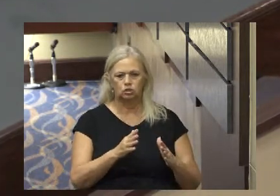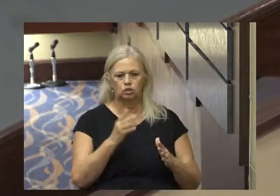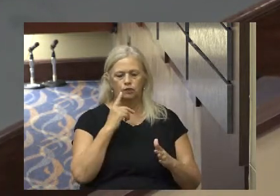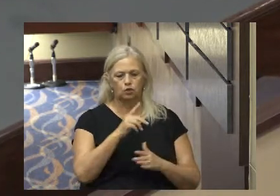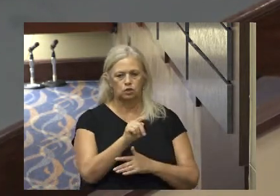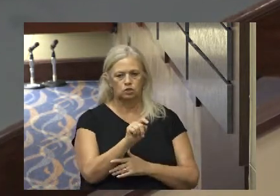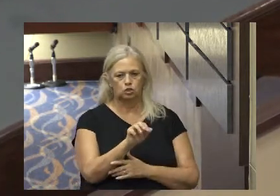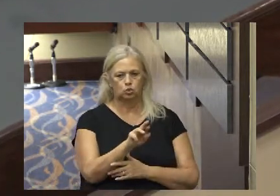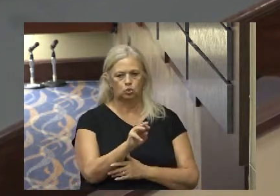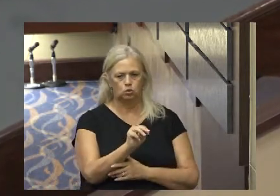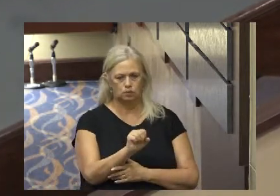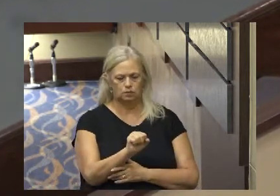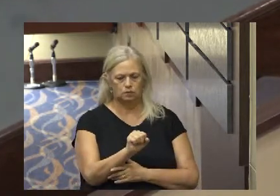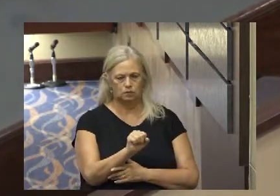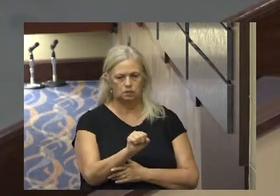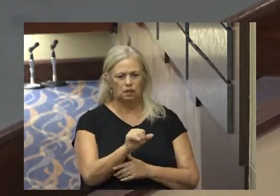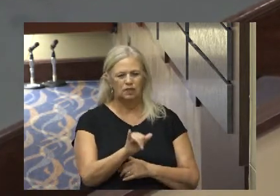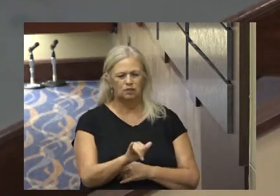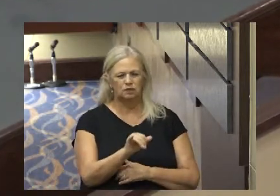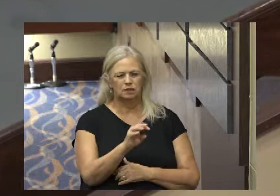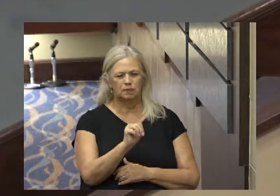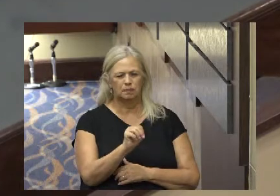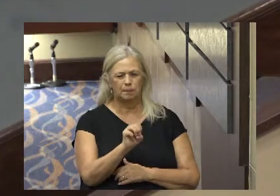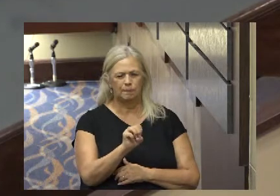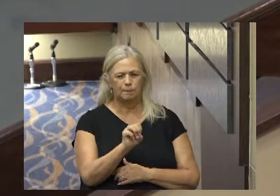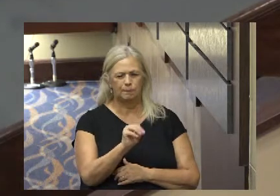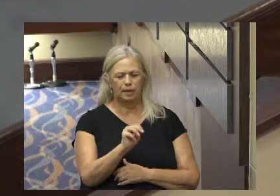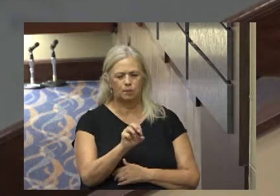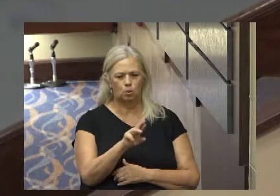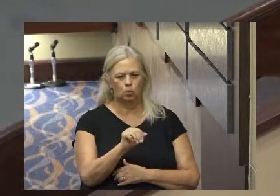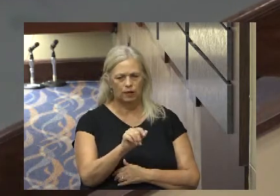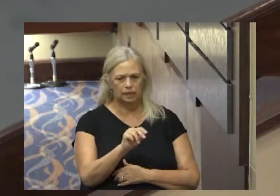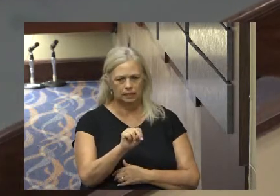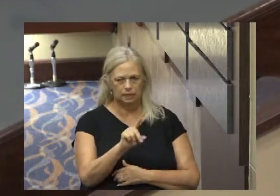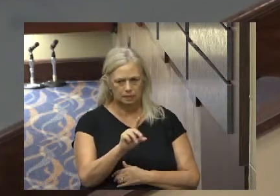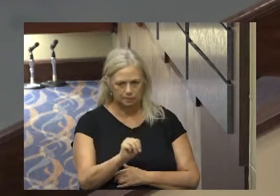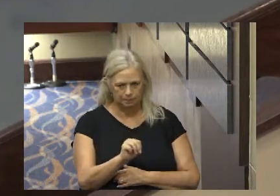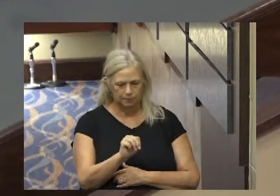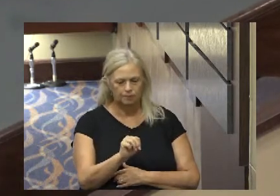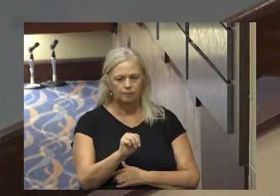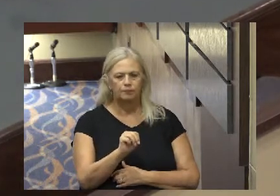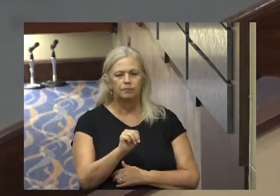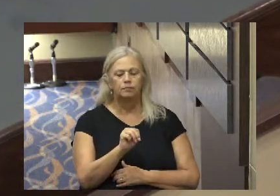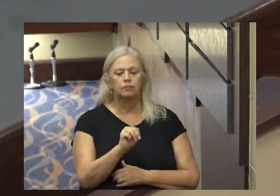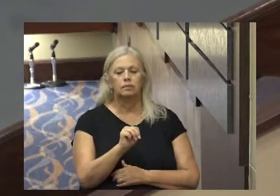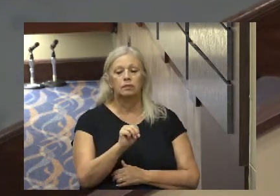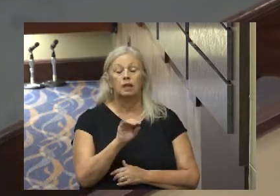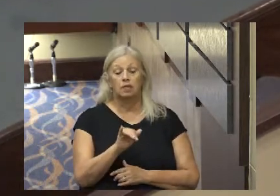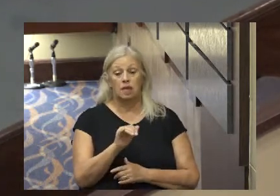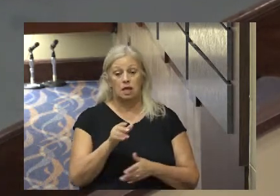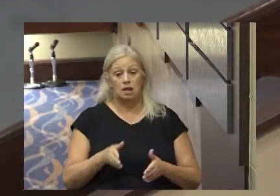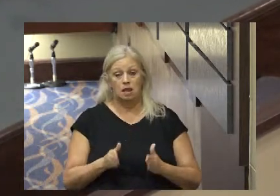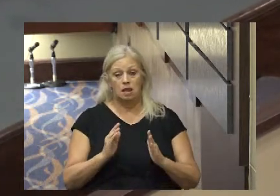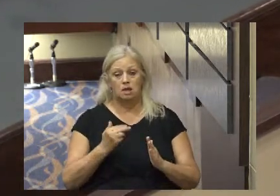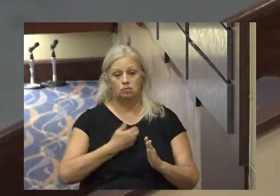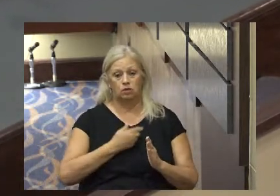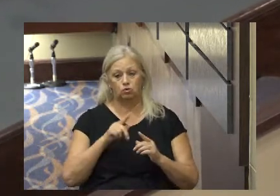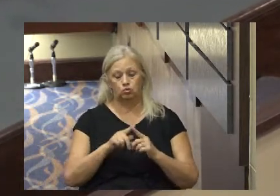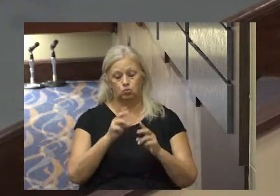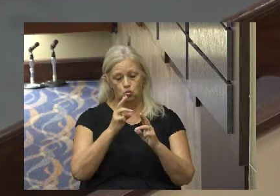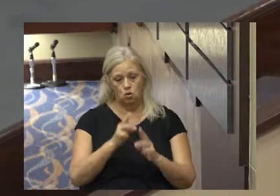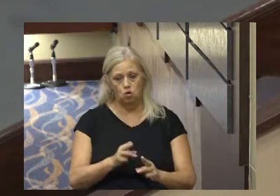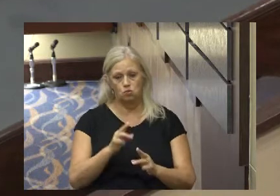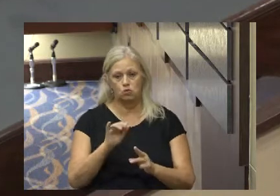of agreement that we've entered into with the state as well as the National Park Service who's involved. And so this allows us to honor the commitments